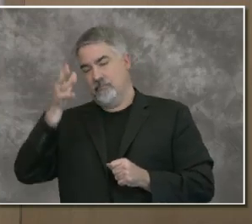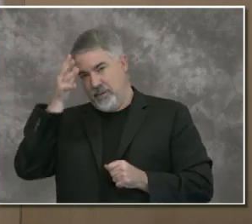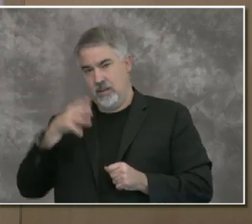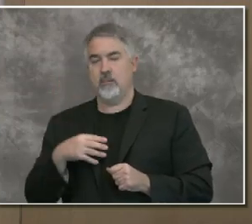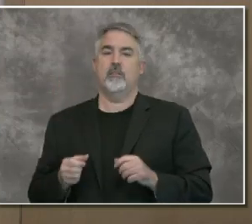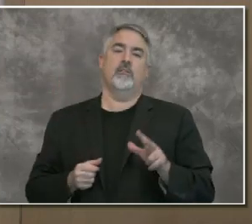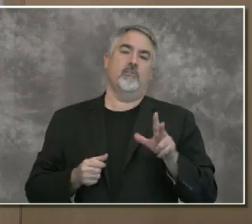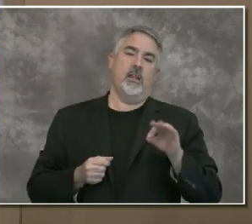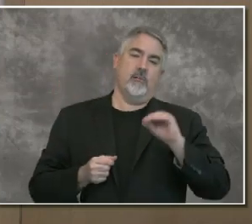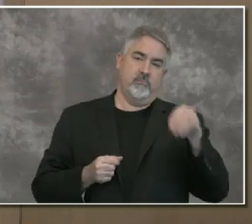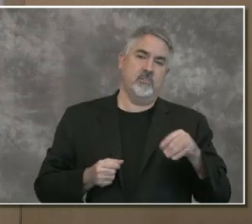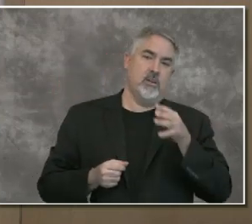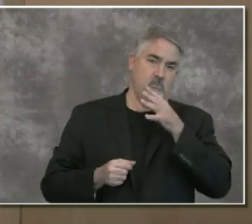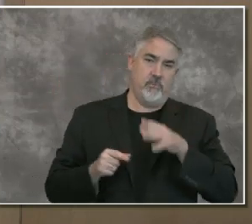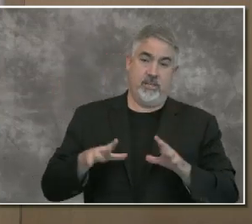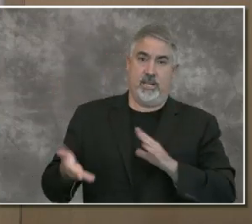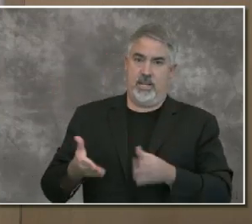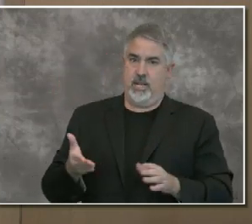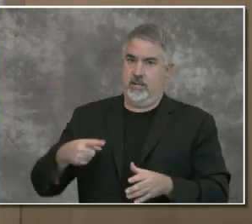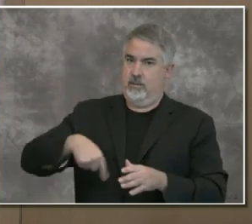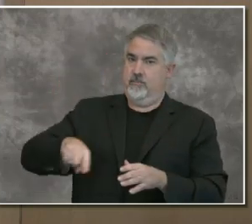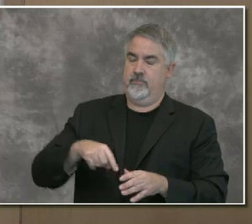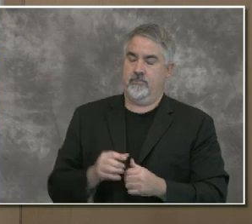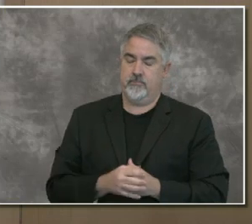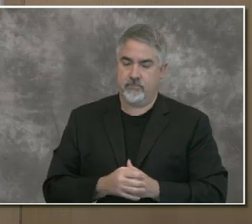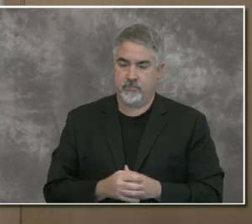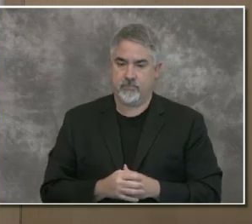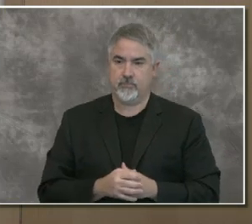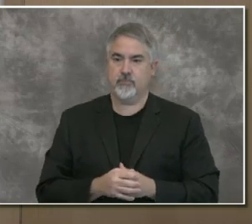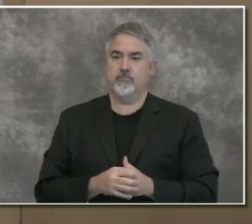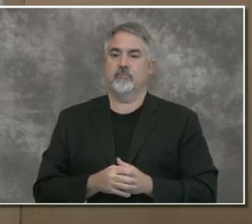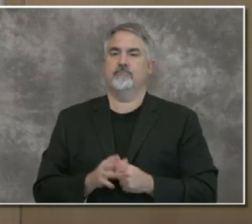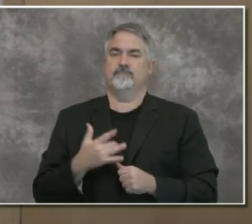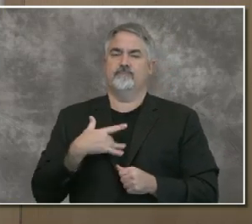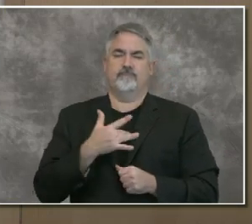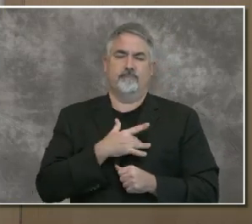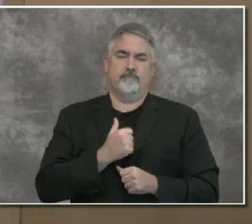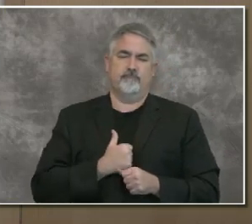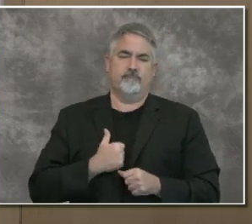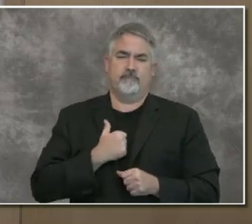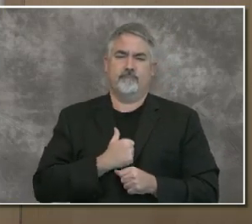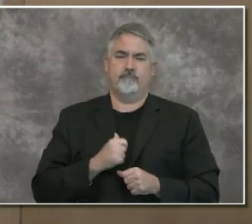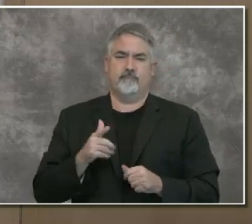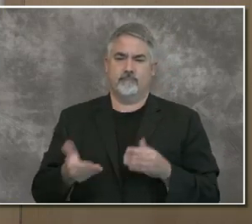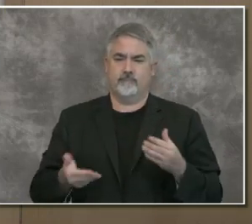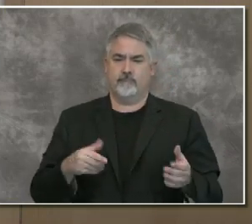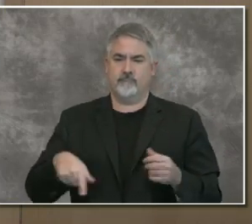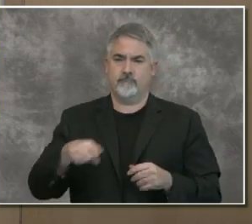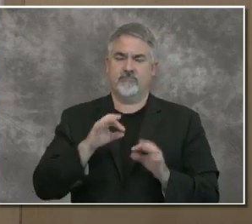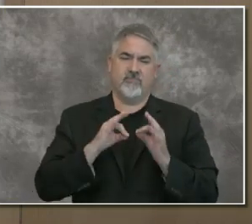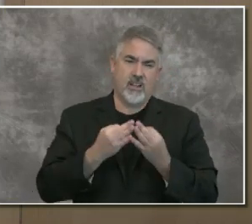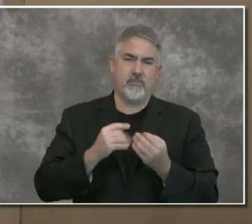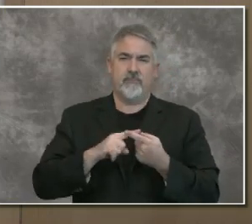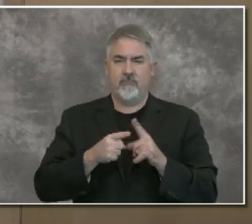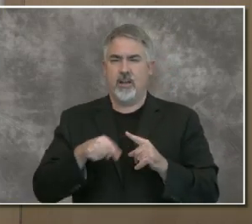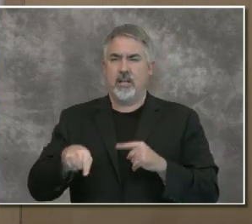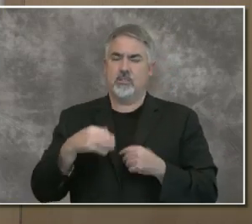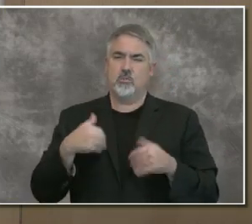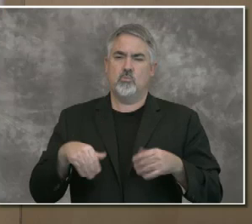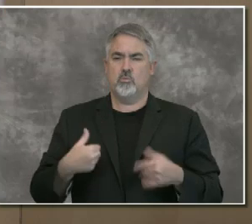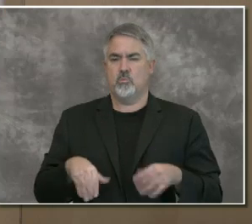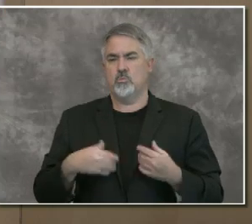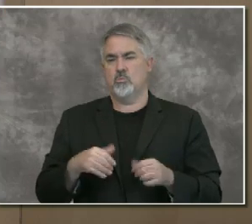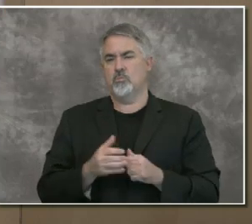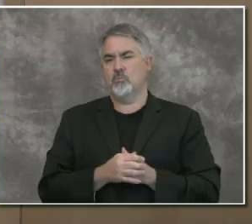and ethnicity. Our sincerest sympathies and condolences go out to the families and friends of those individuals that